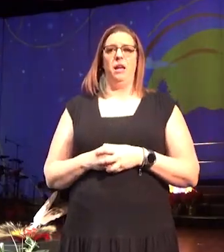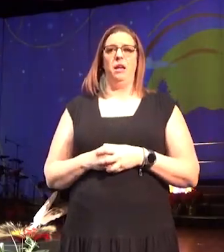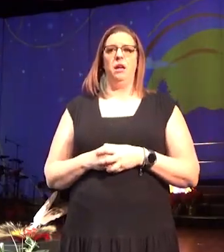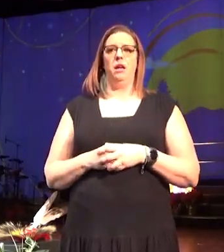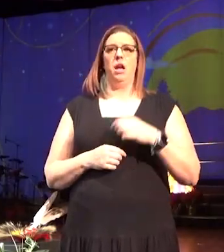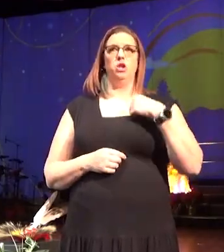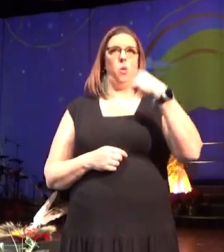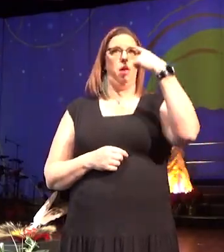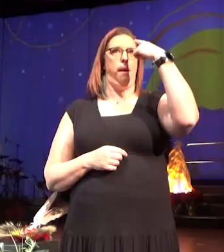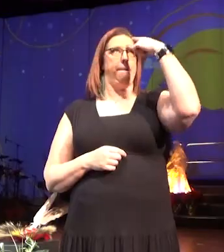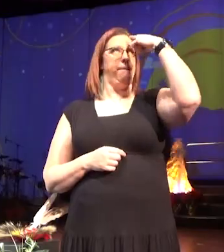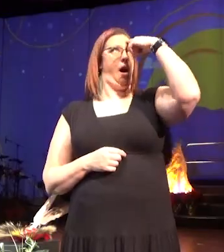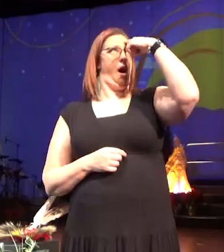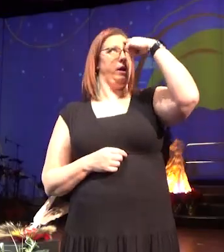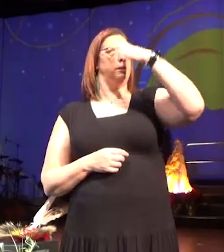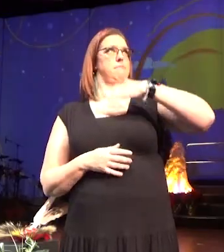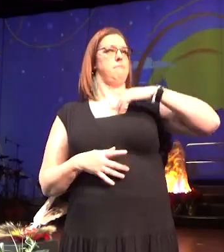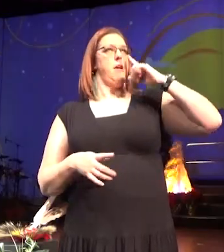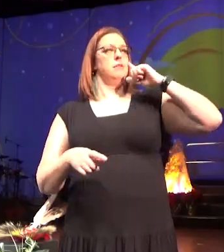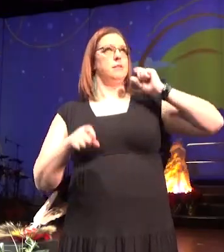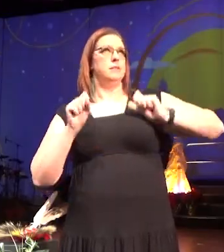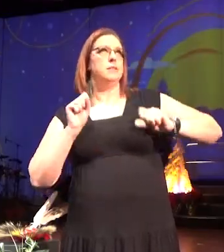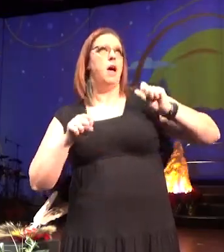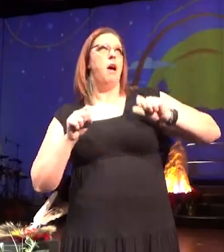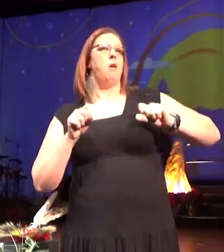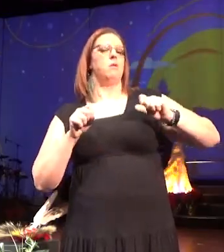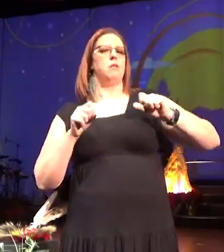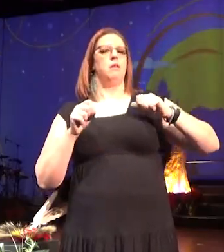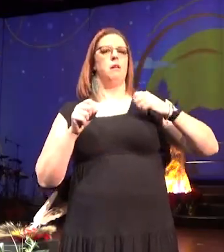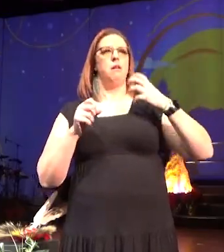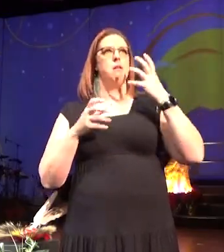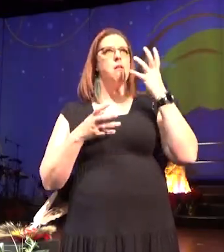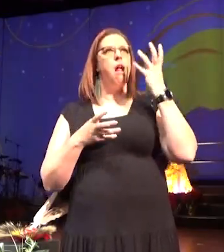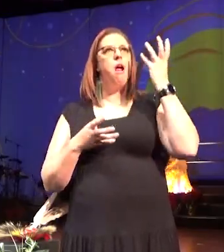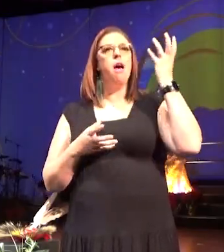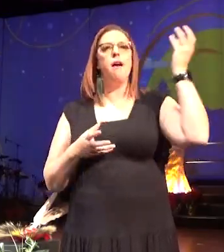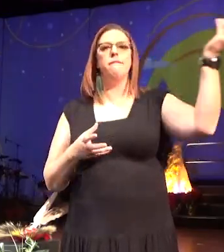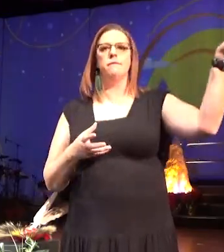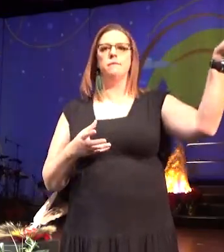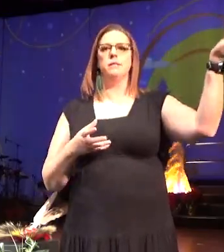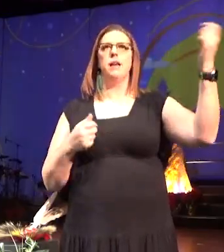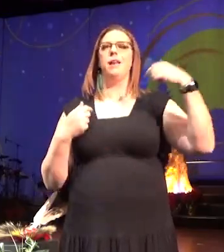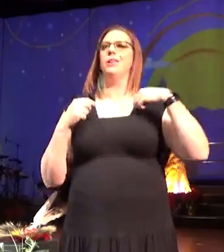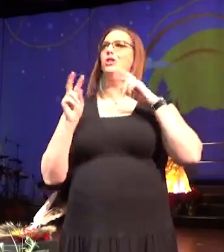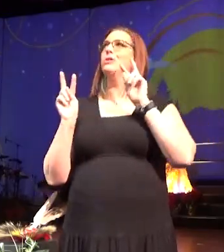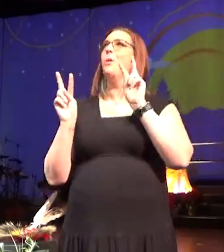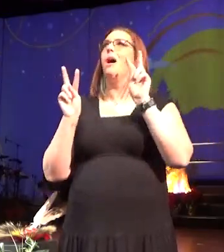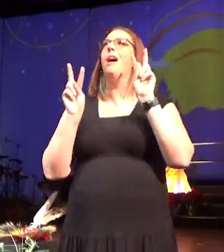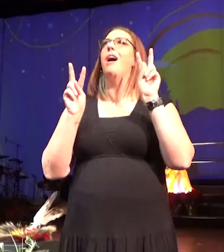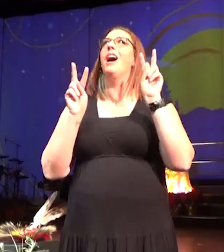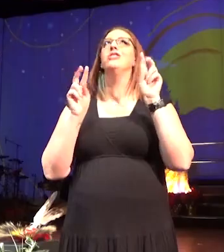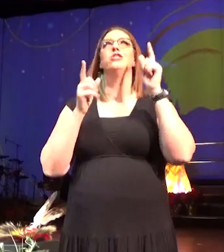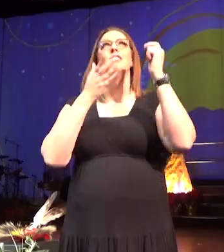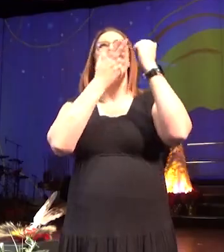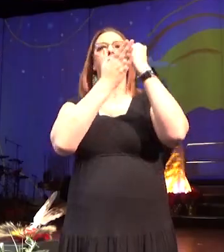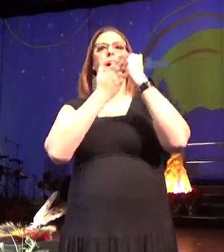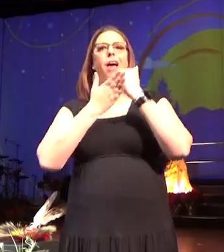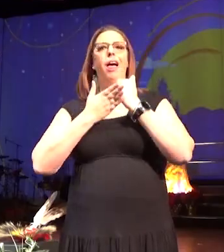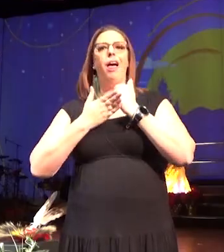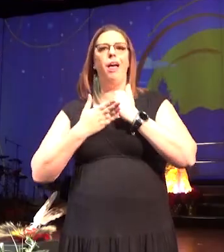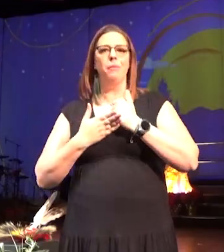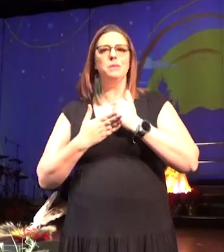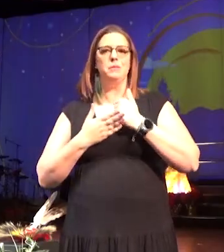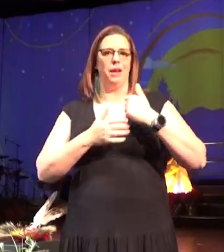took my mind and my doubt away by watching them. They came to help me. And they were really